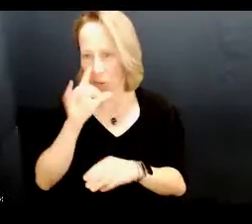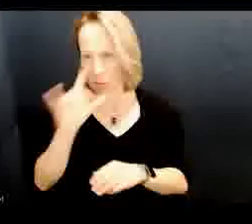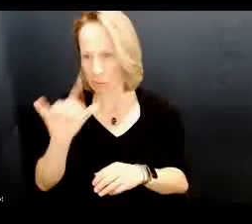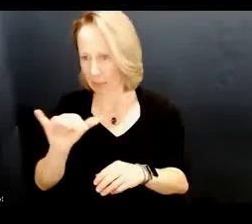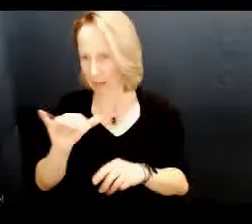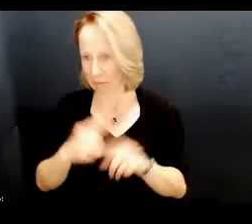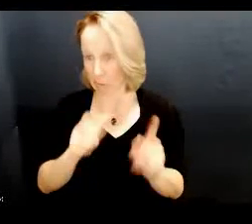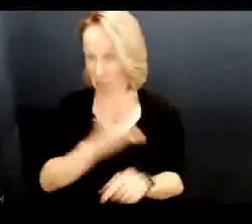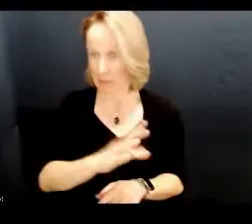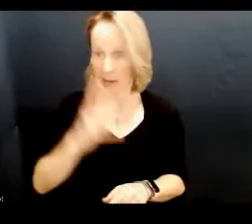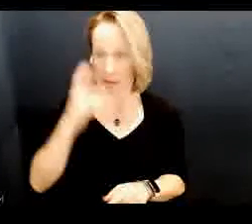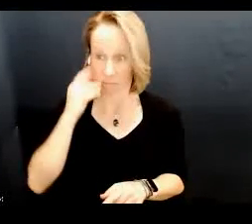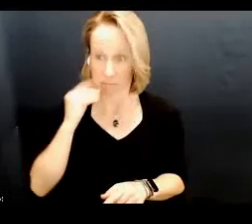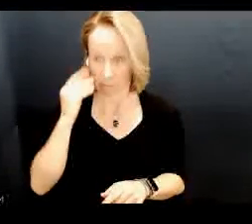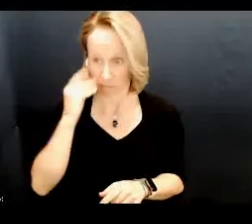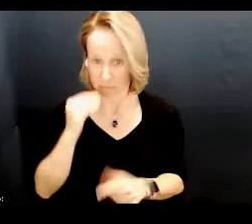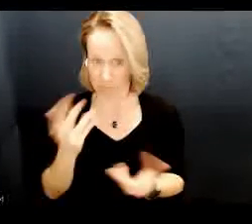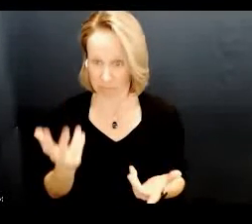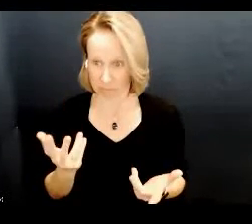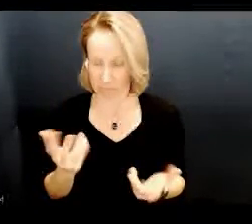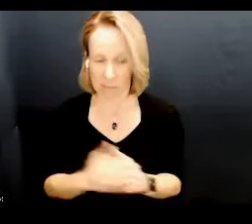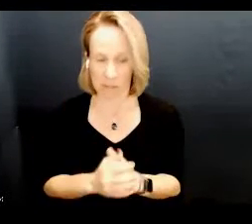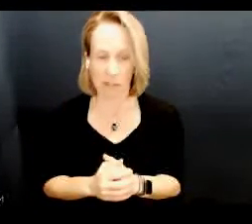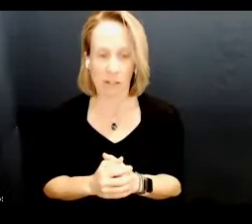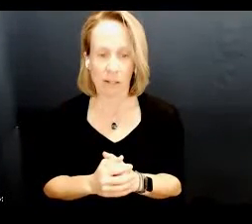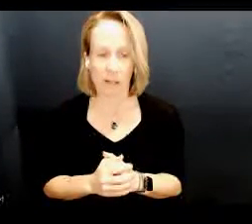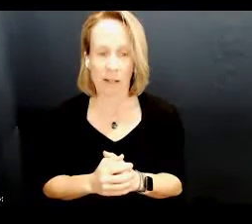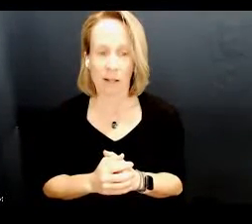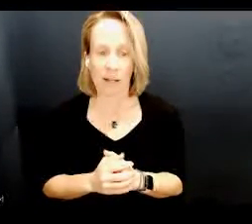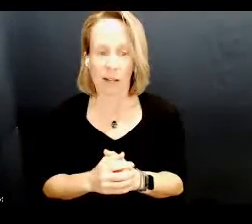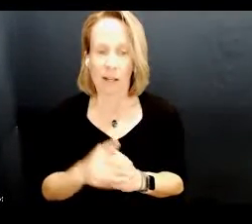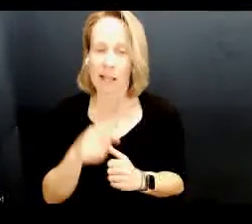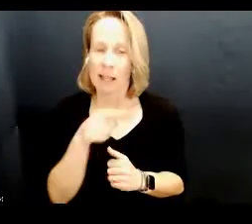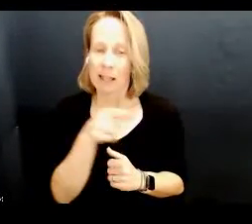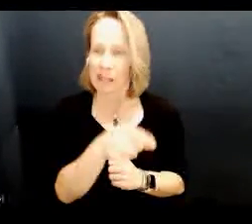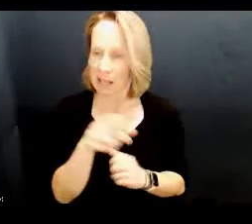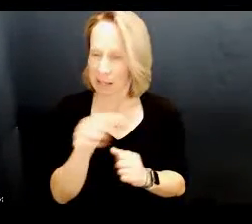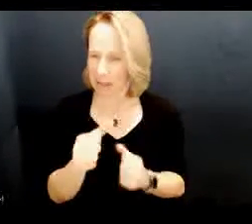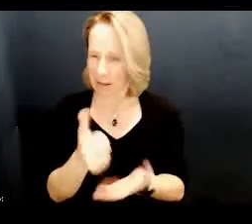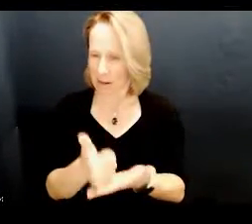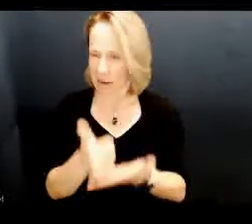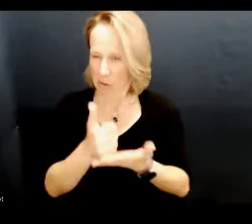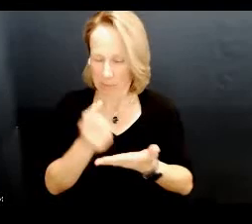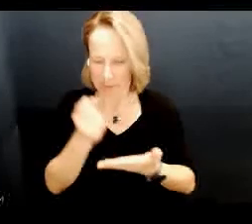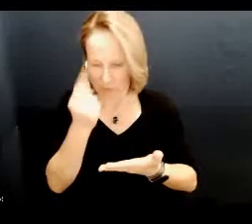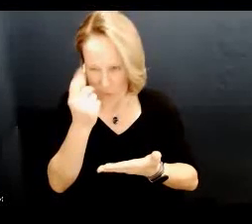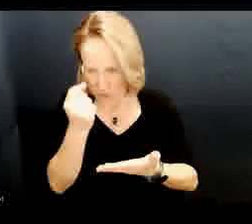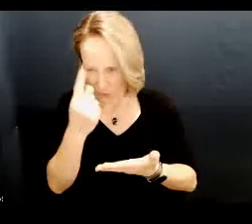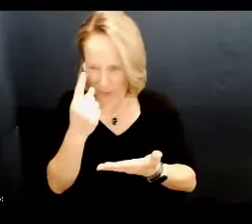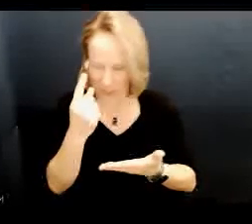well. They can better help identify some of those gaps in services and